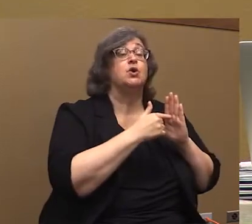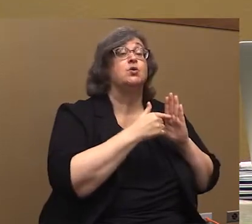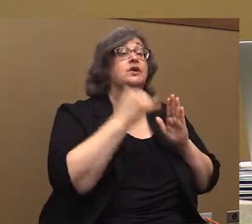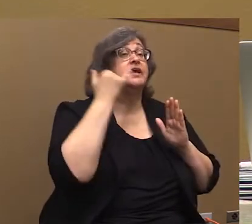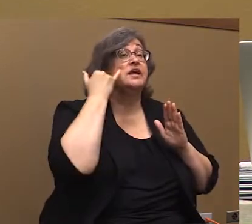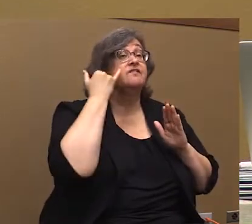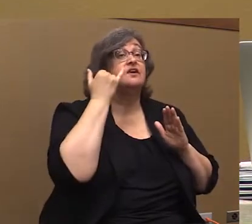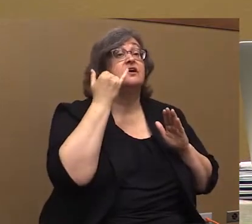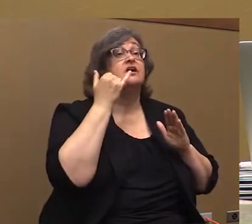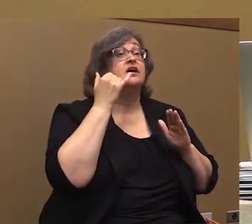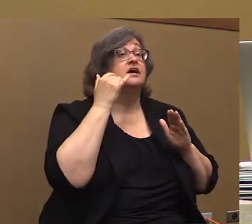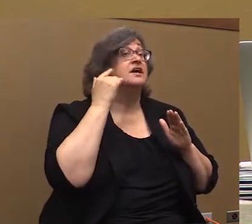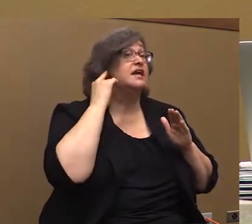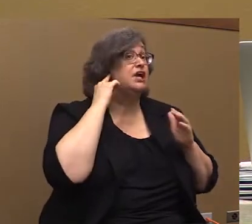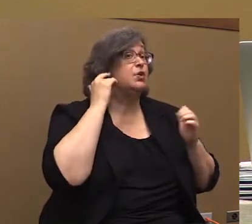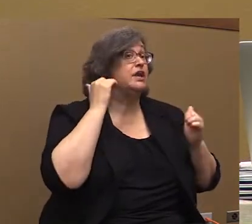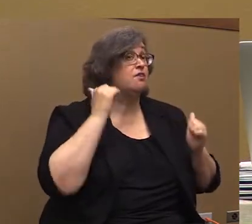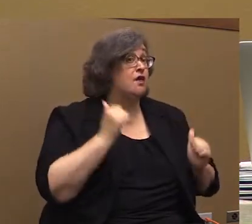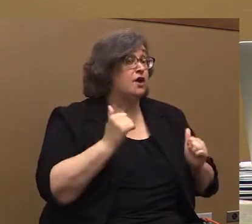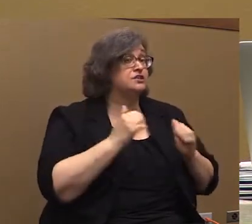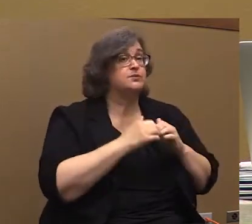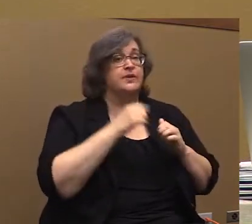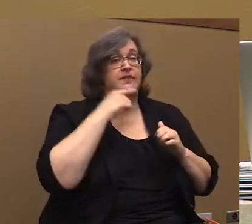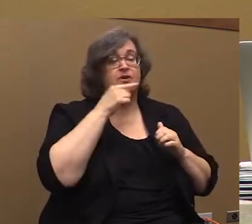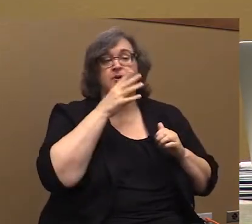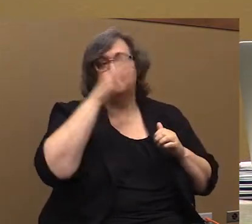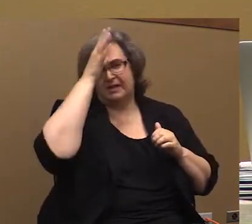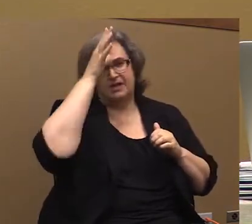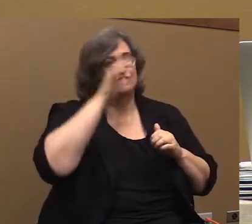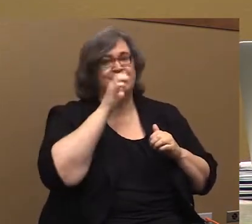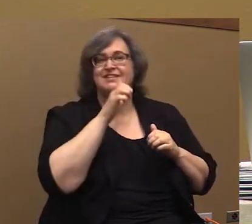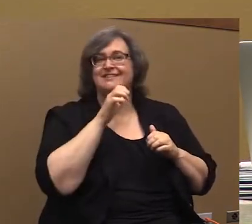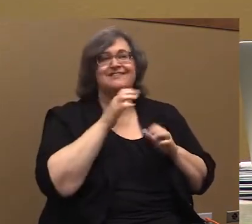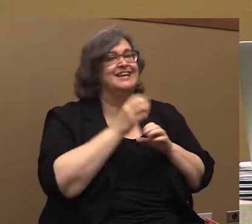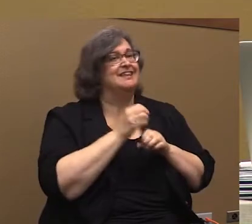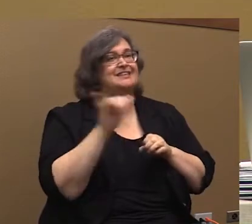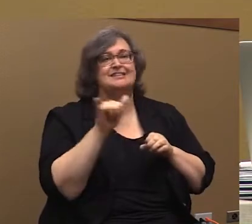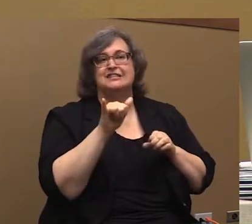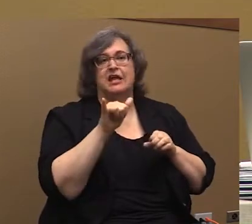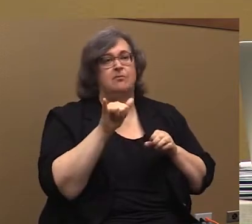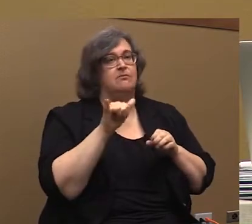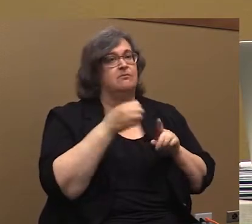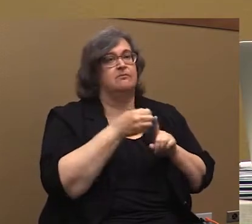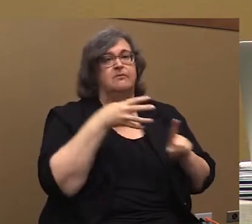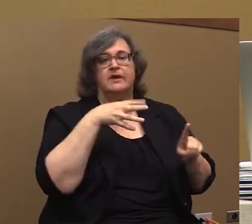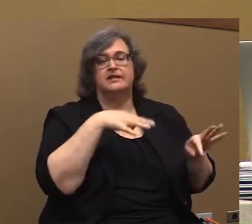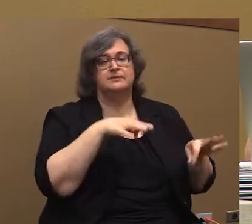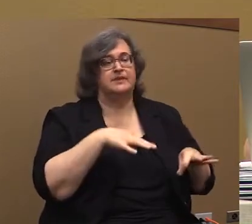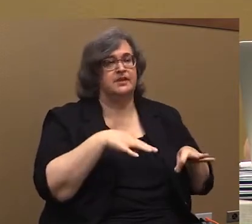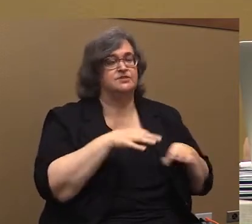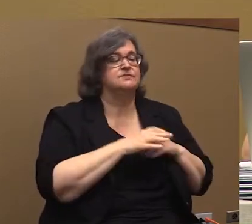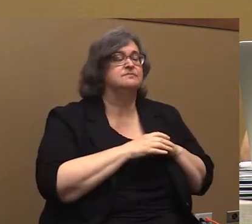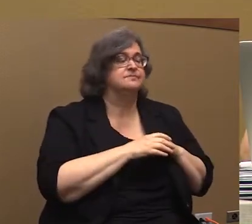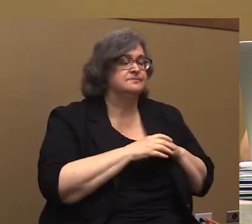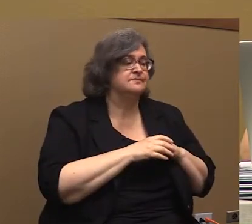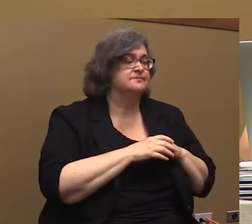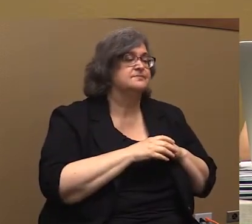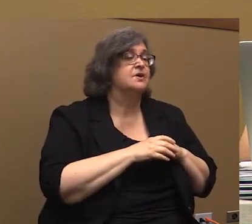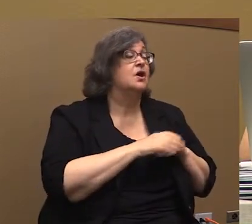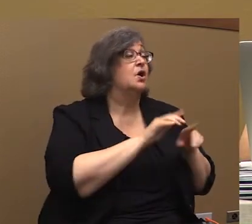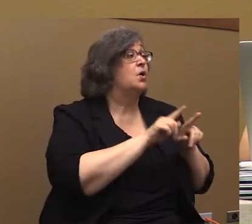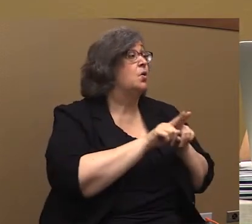children with hearing loss of hearing parents did not get that level of explanation.